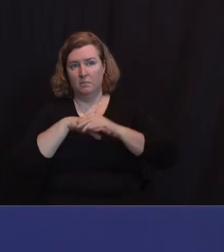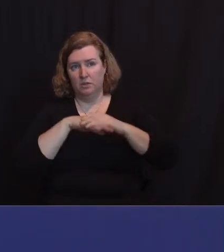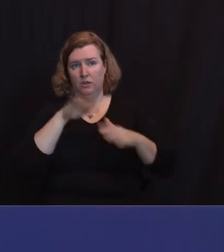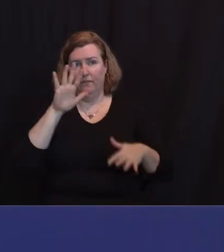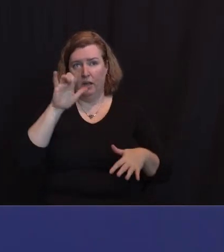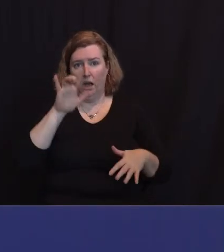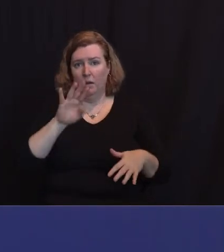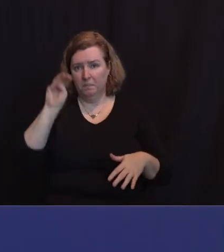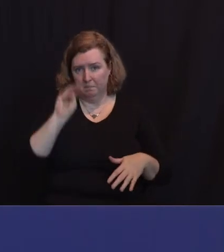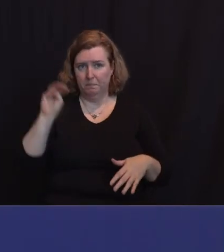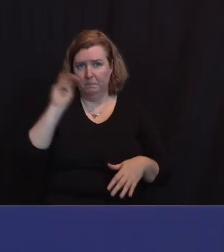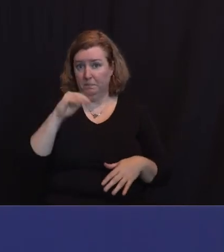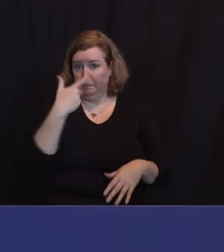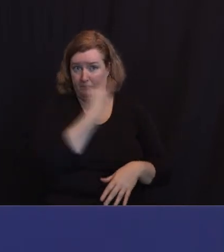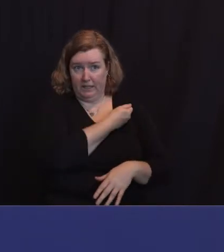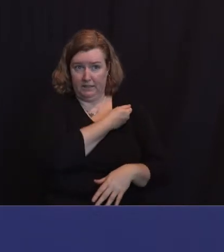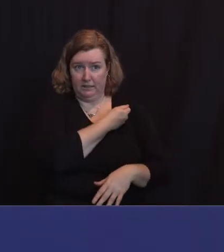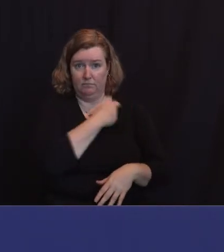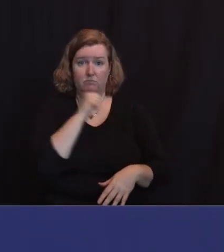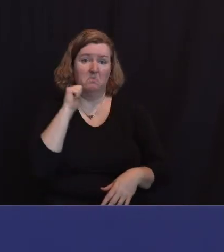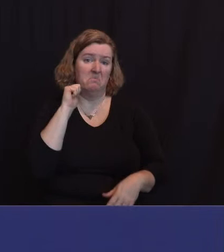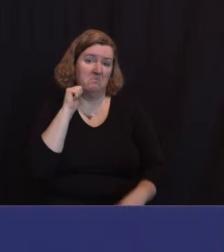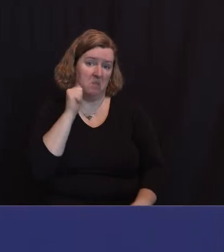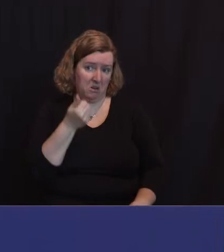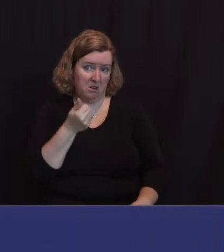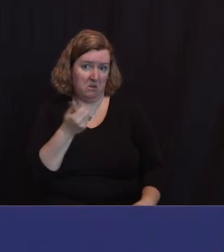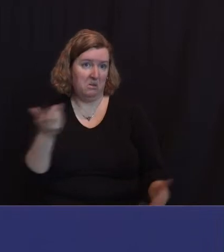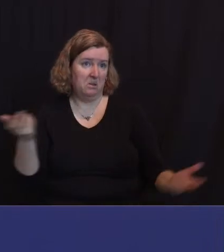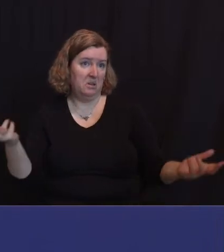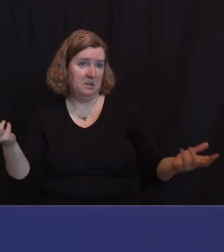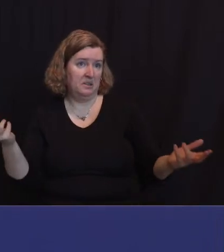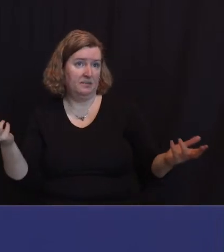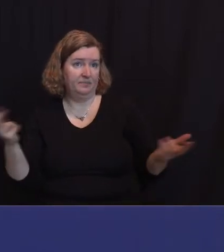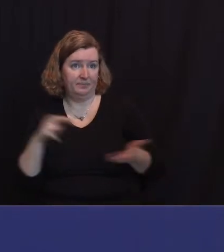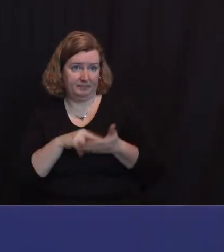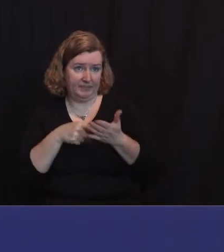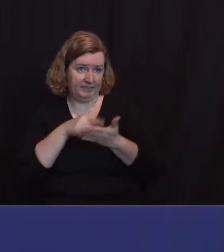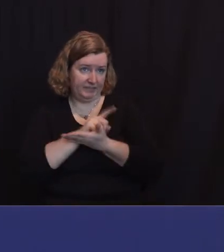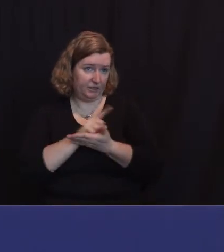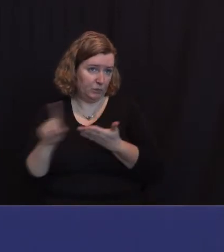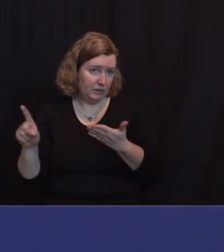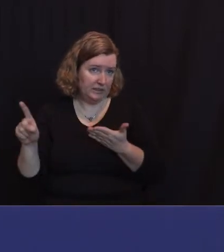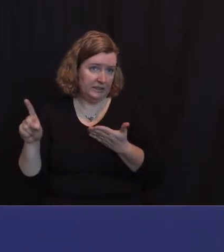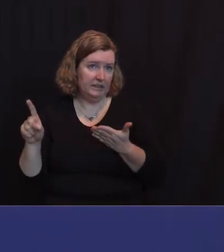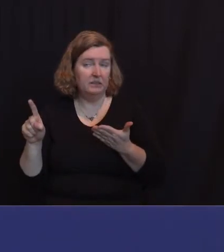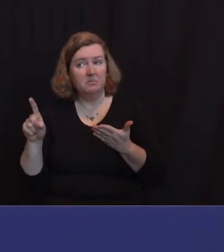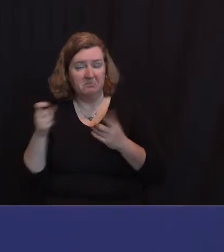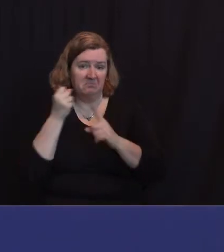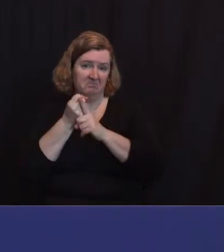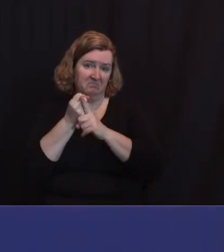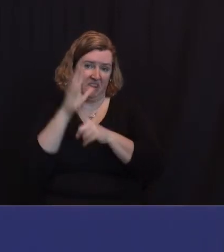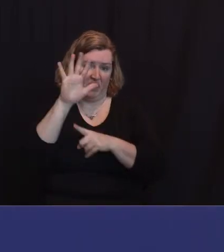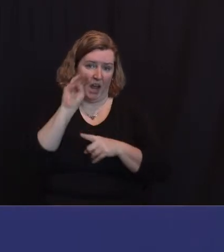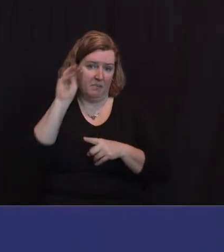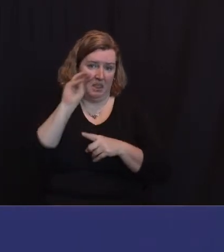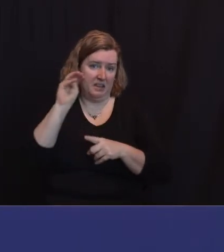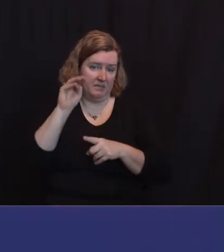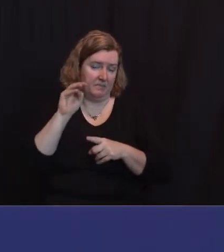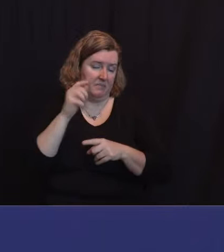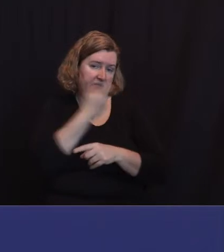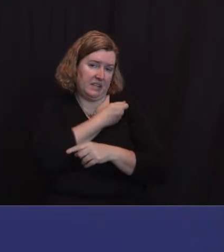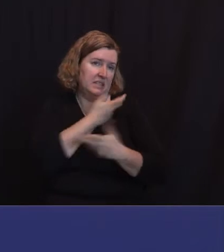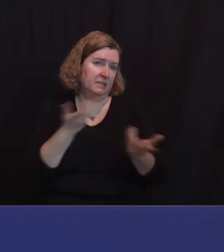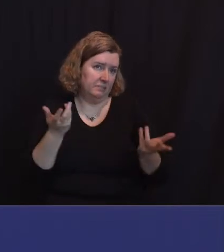would be my guess, Judy. So by the end of this week. I think depending on what you assess your balance